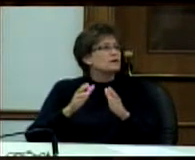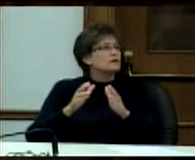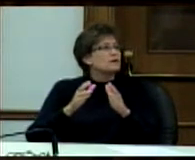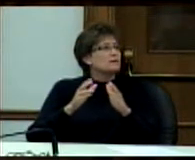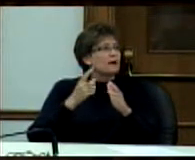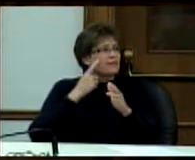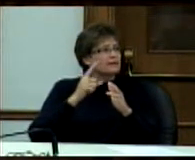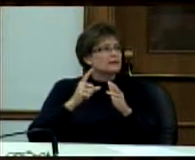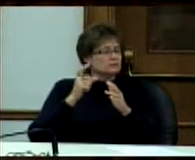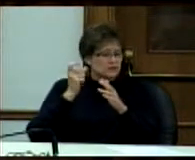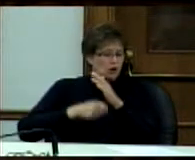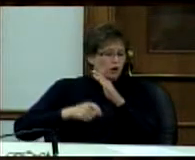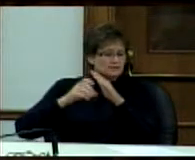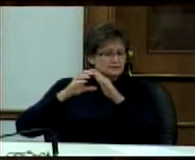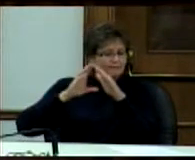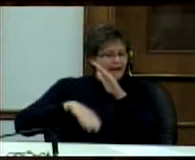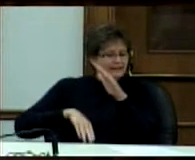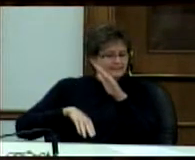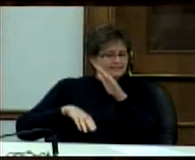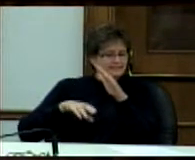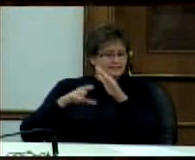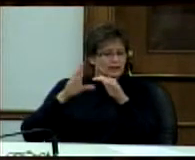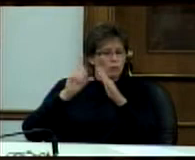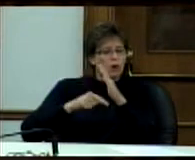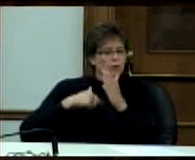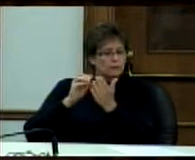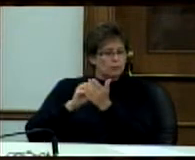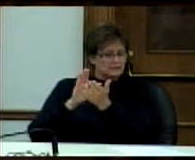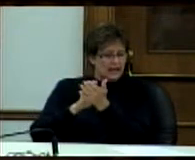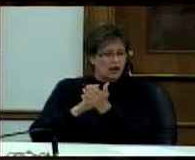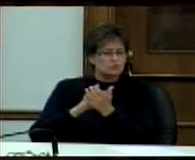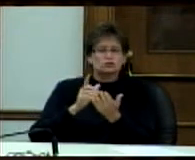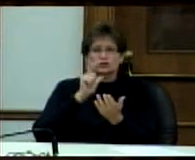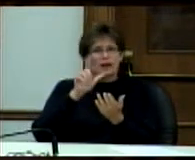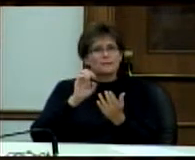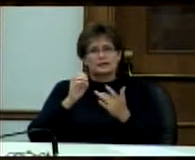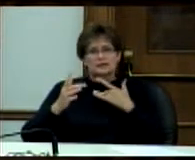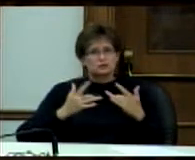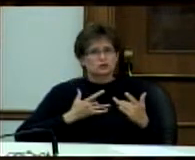is well under what that could generate, so there shouldn't be a concern there.